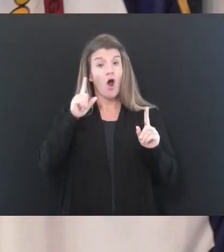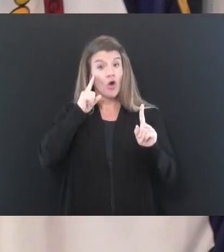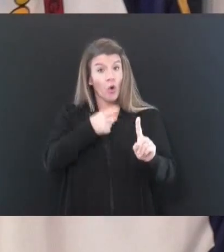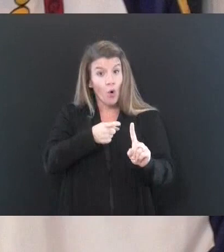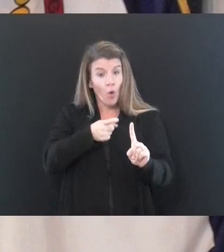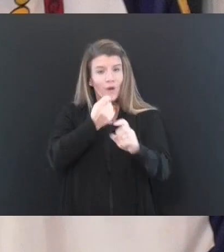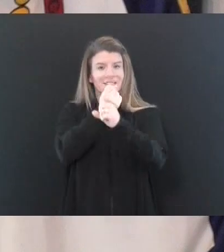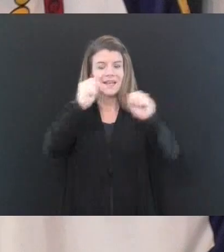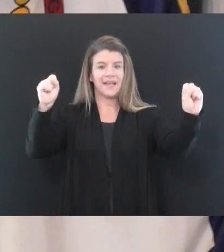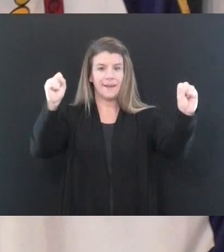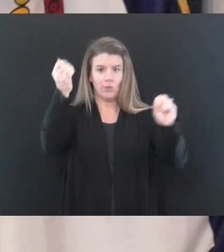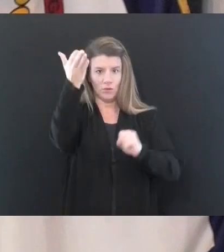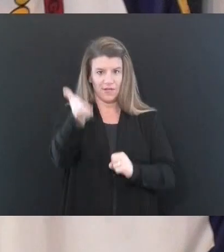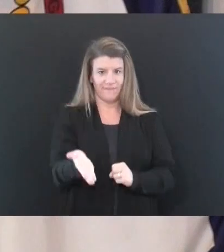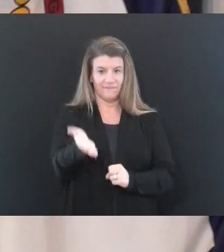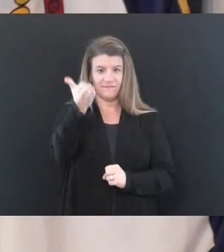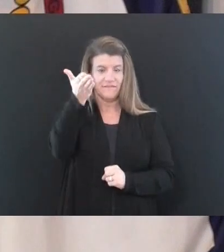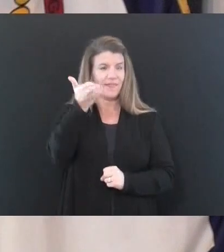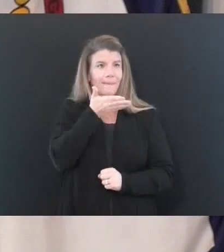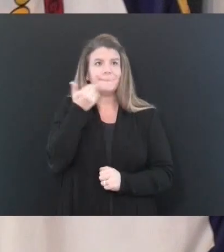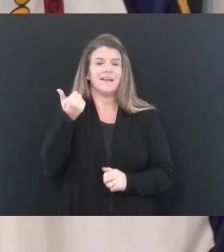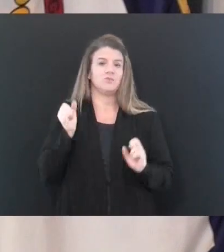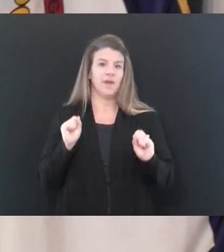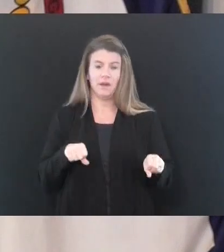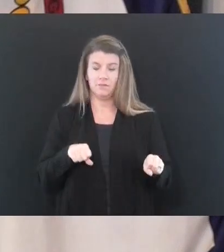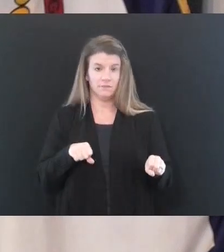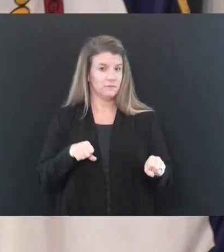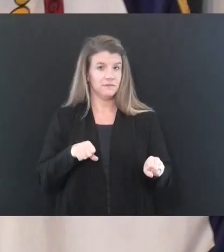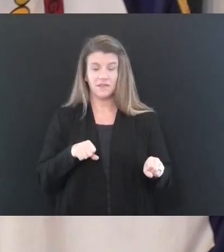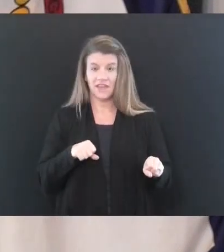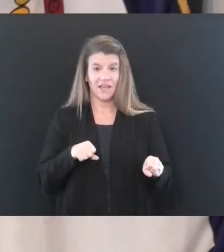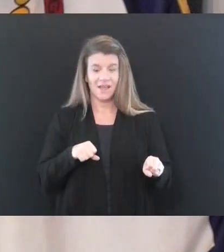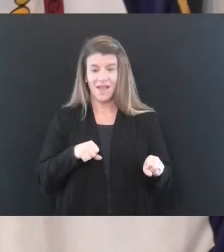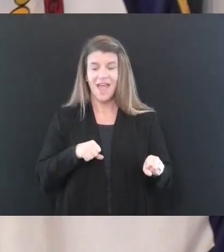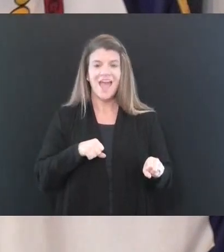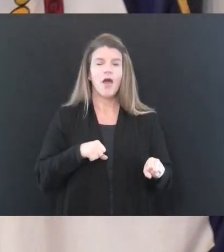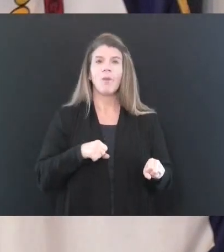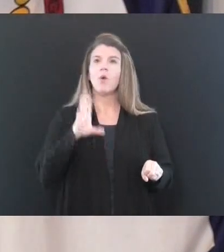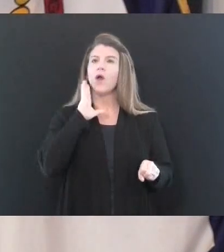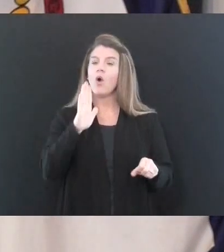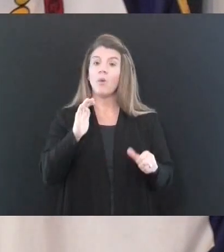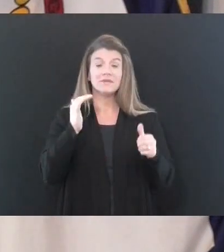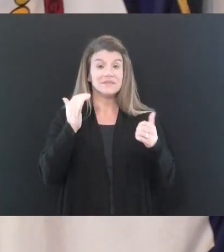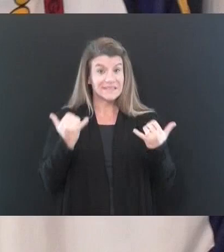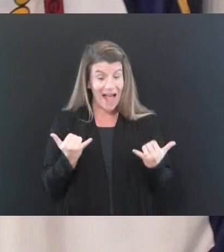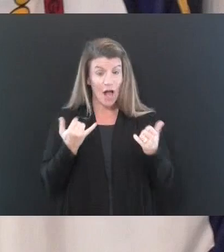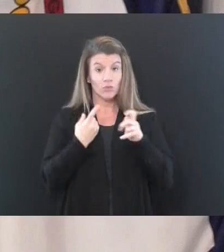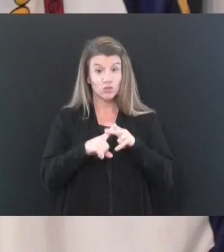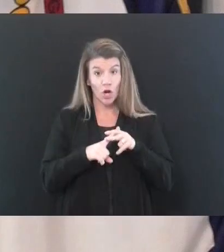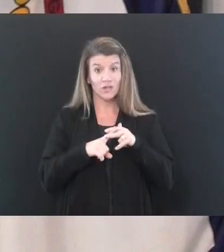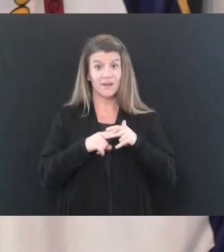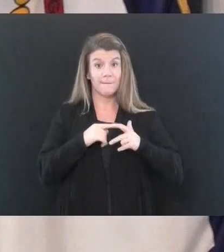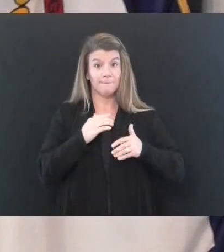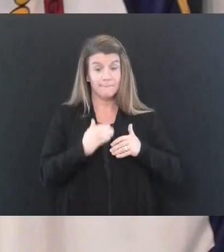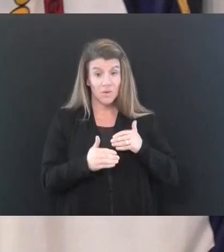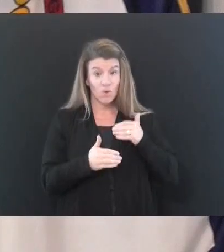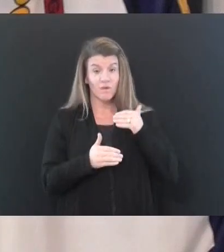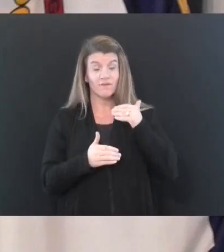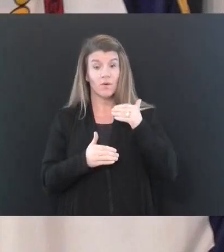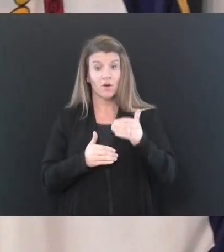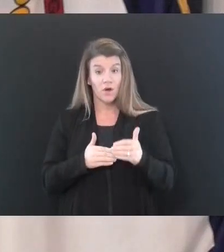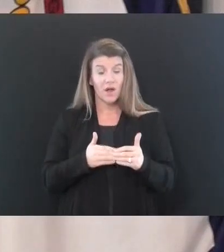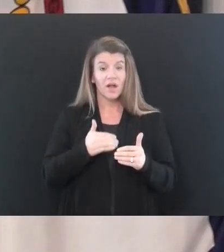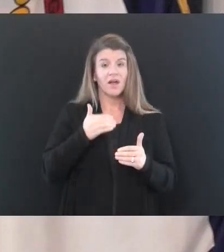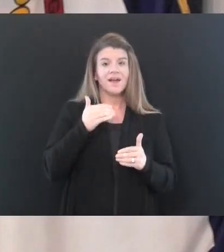very best of all of our abilities. And we're going to absolutely move forward to try to give you